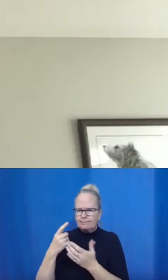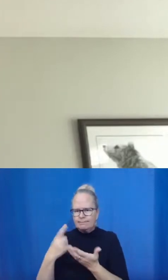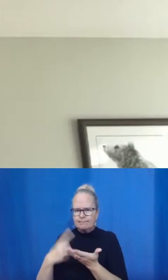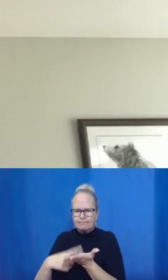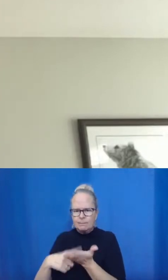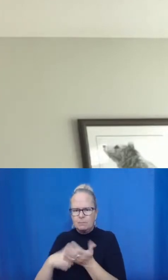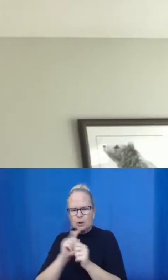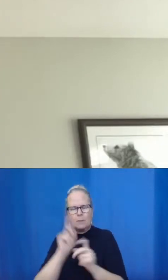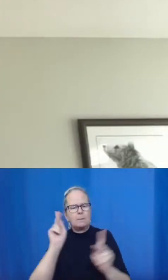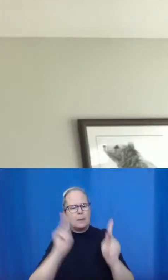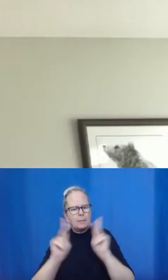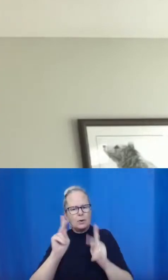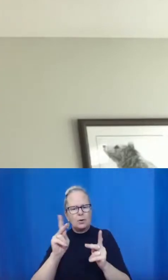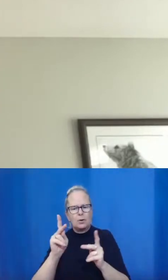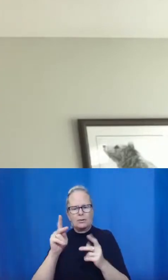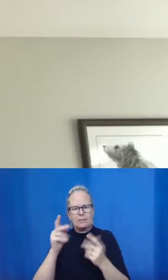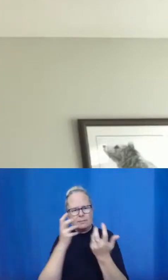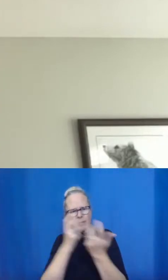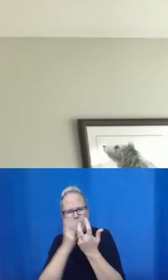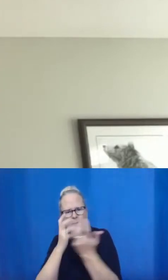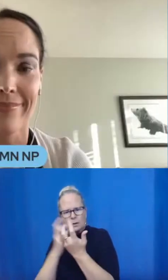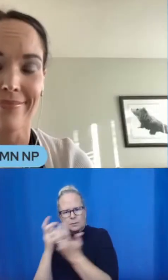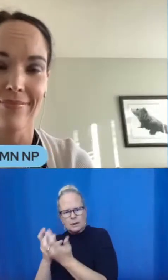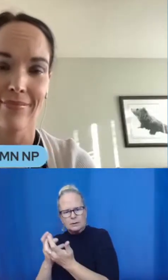so many people out there that are wanting to do what.